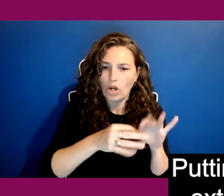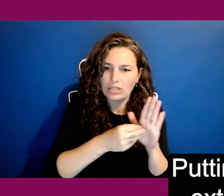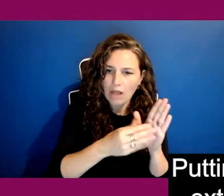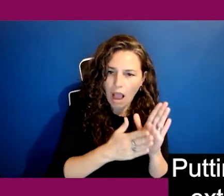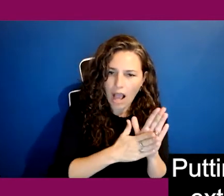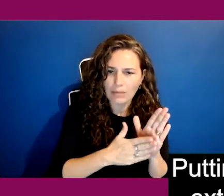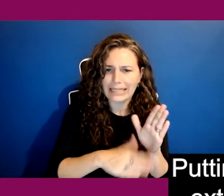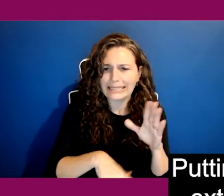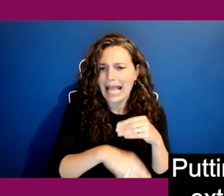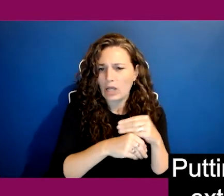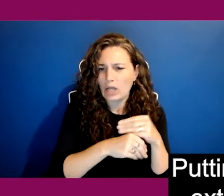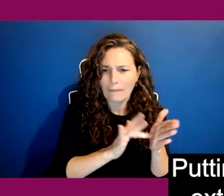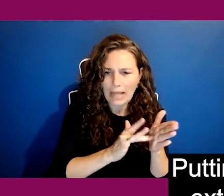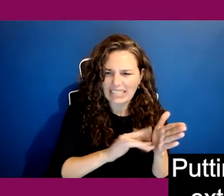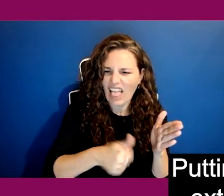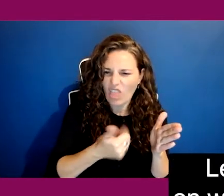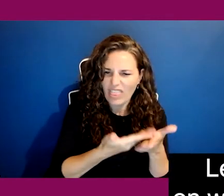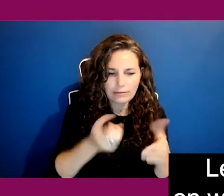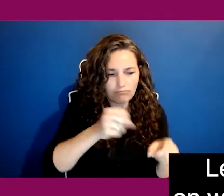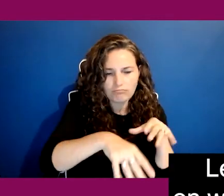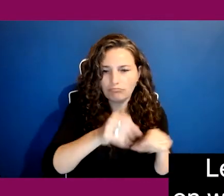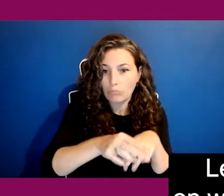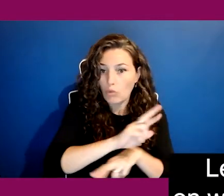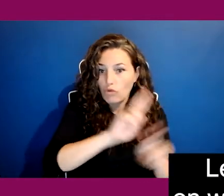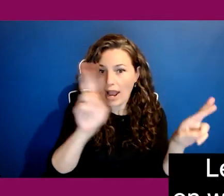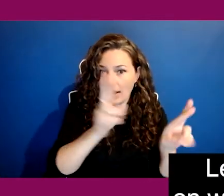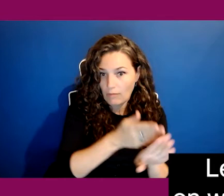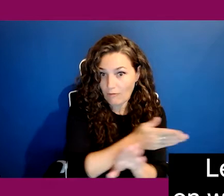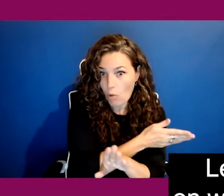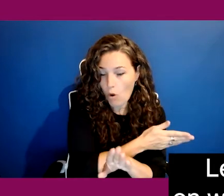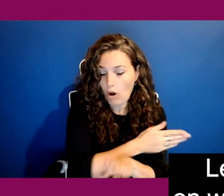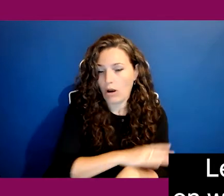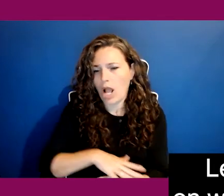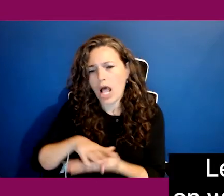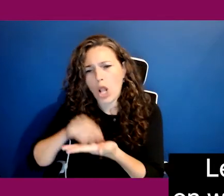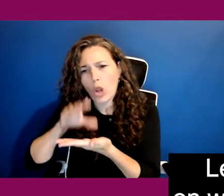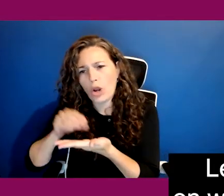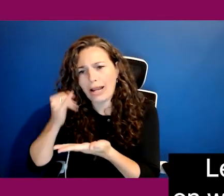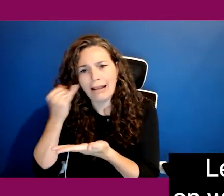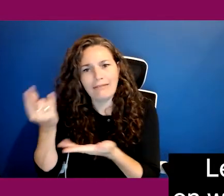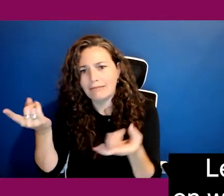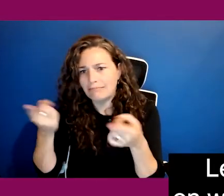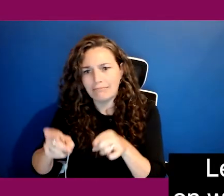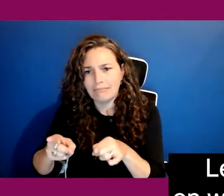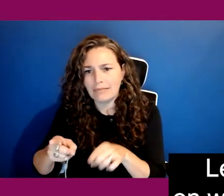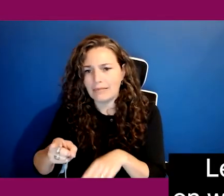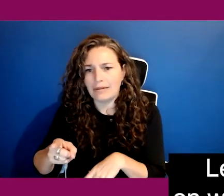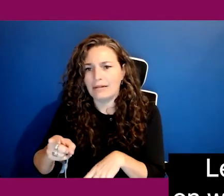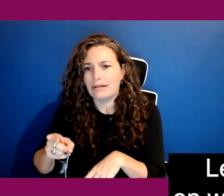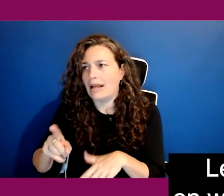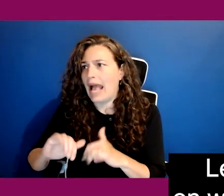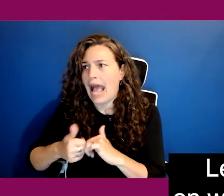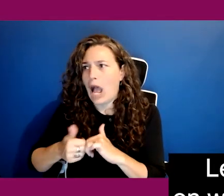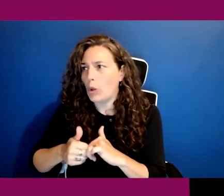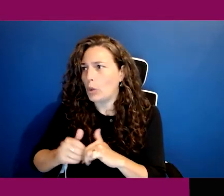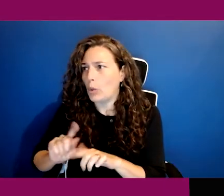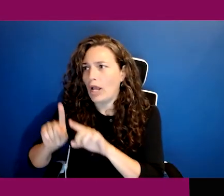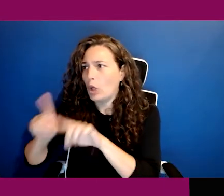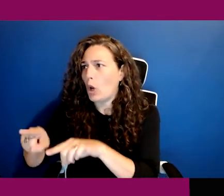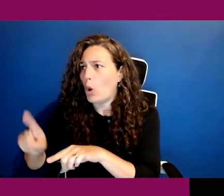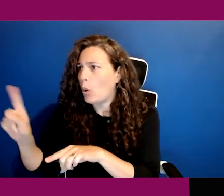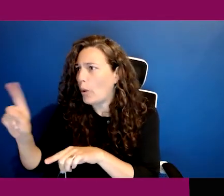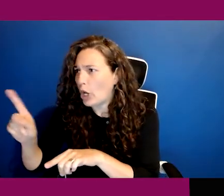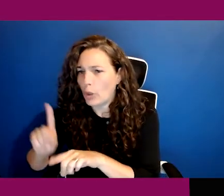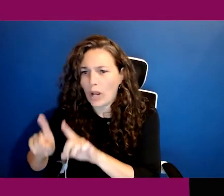and other items. Learning where you would find information on where to go and how to get there if a disaster